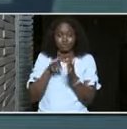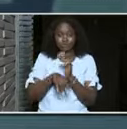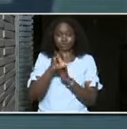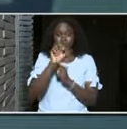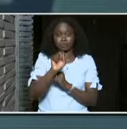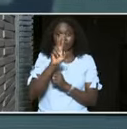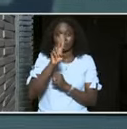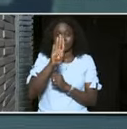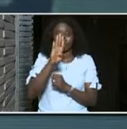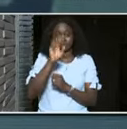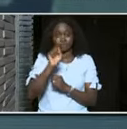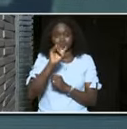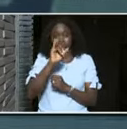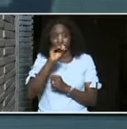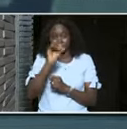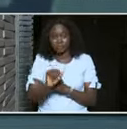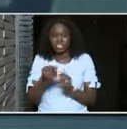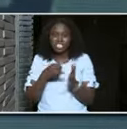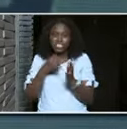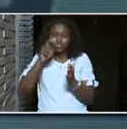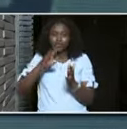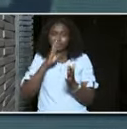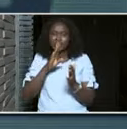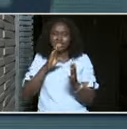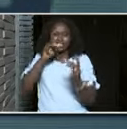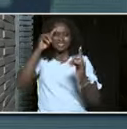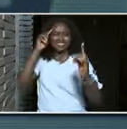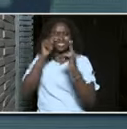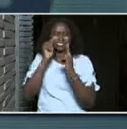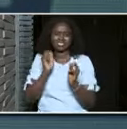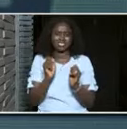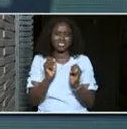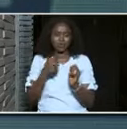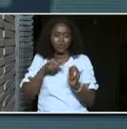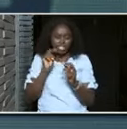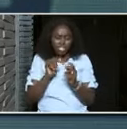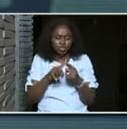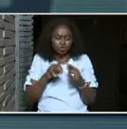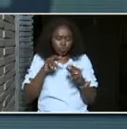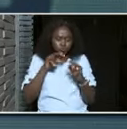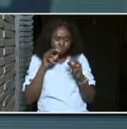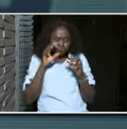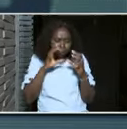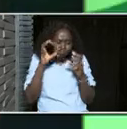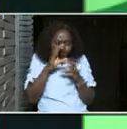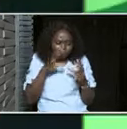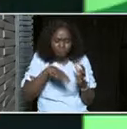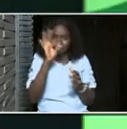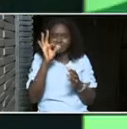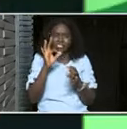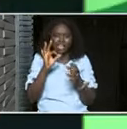subsidies should be targeted, and we need to look for structures that can target the right people that deserve subsidy.